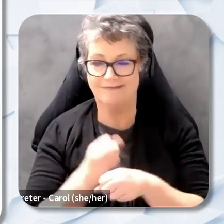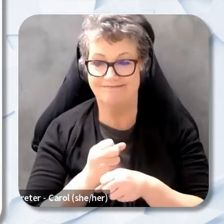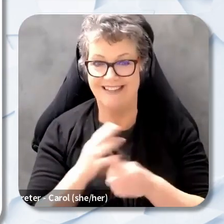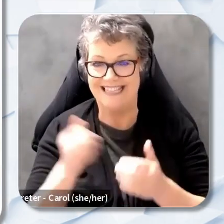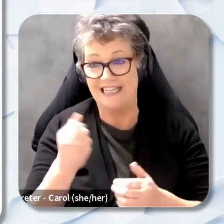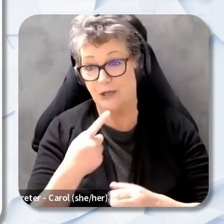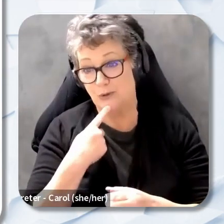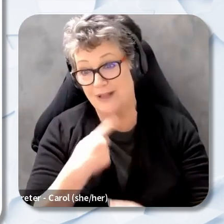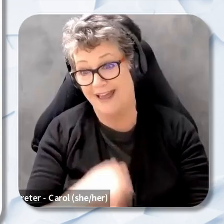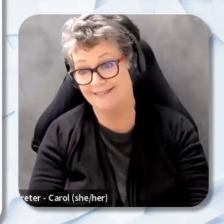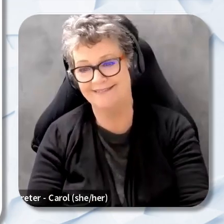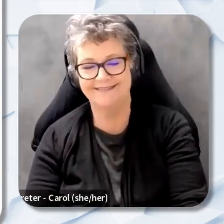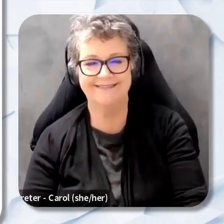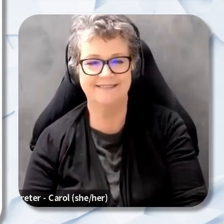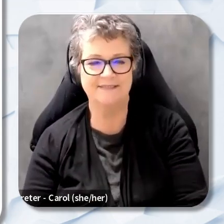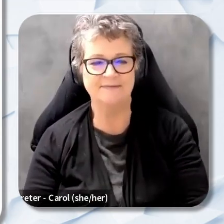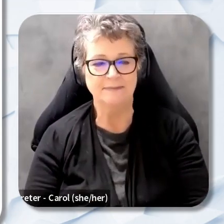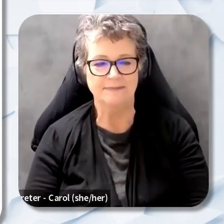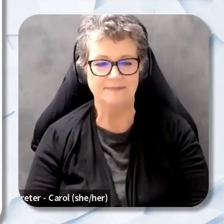say.